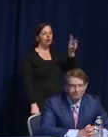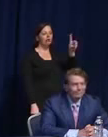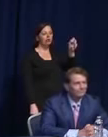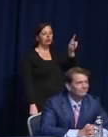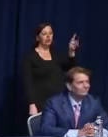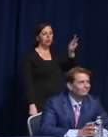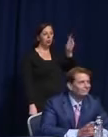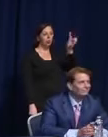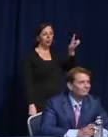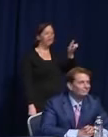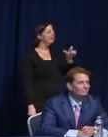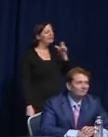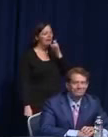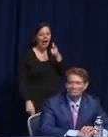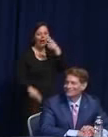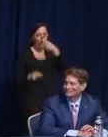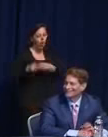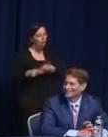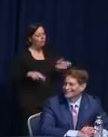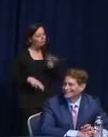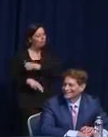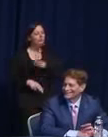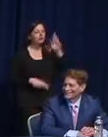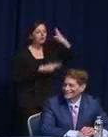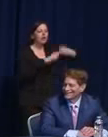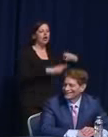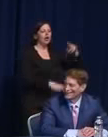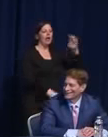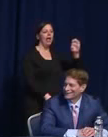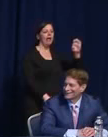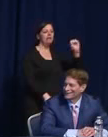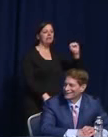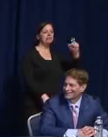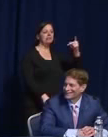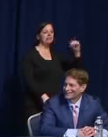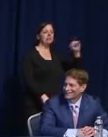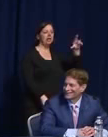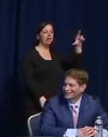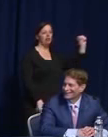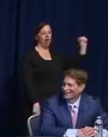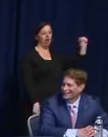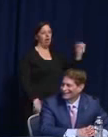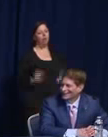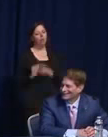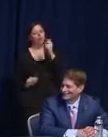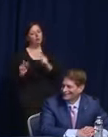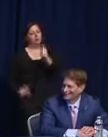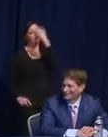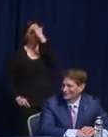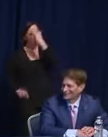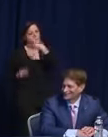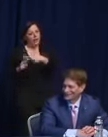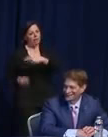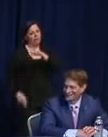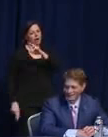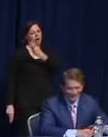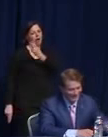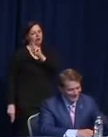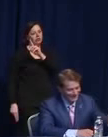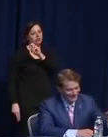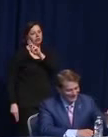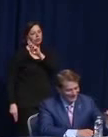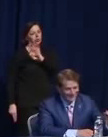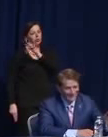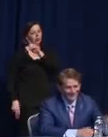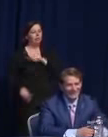to know it's Inspira Hospital in Woodbury. Known to many as Underwood. That's right. We have a